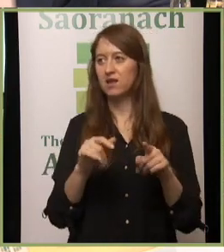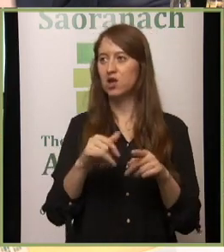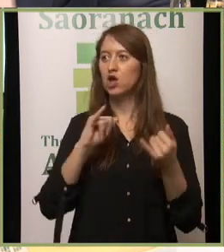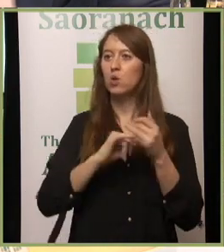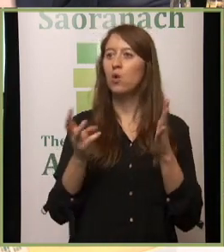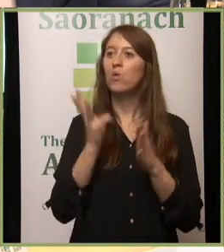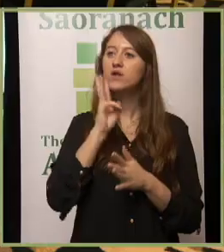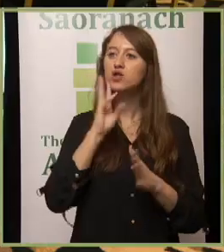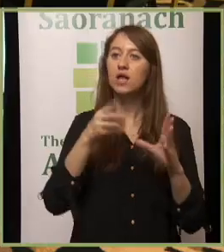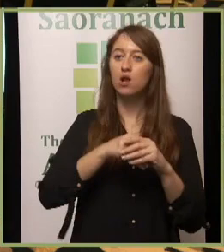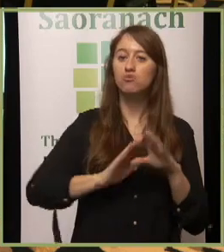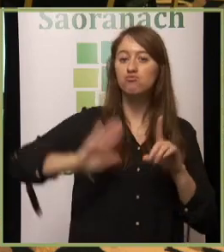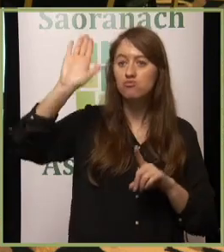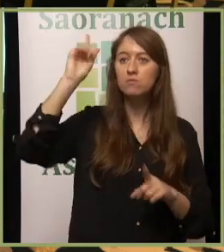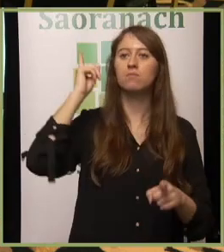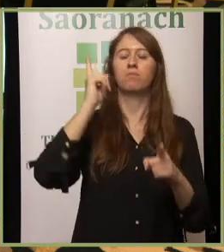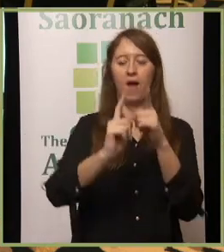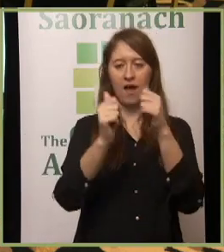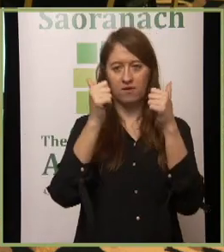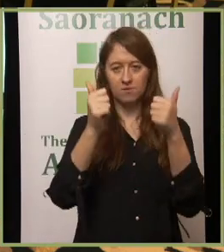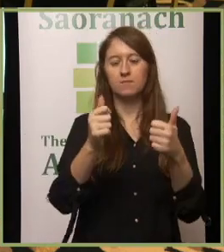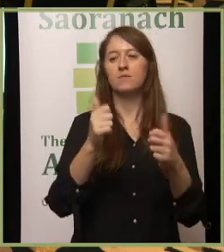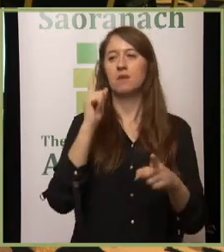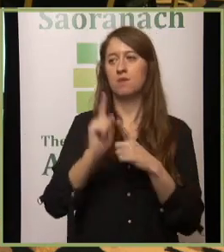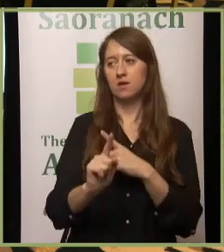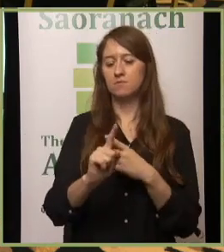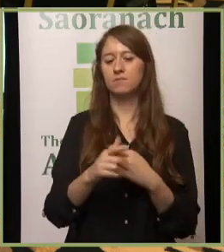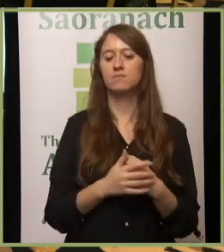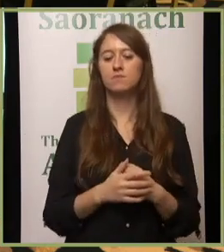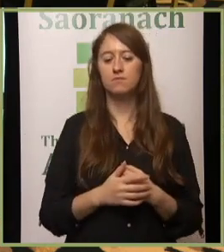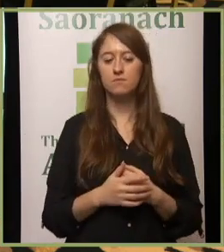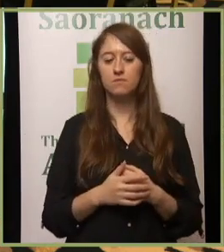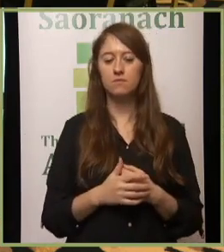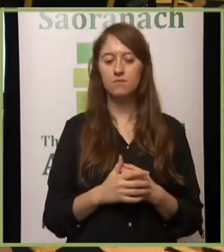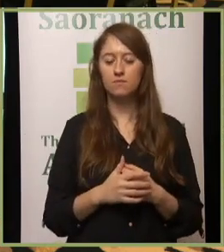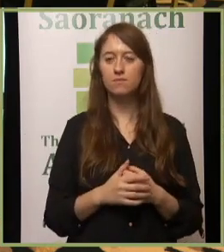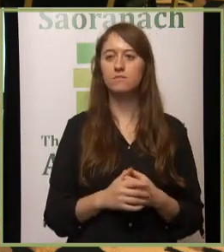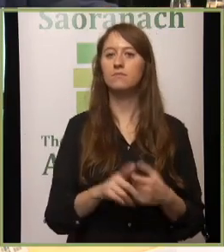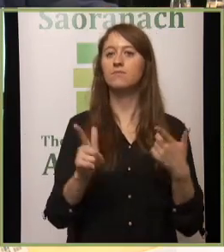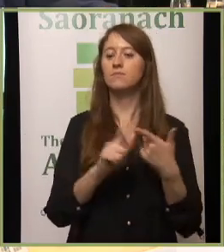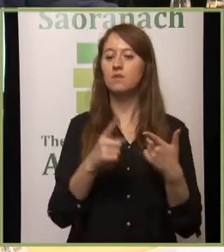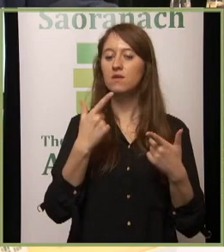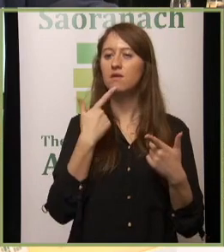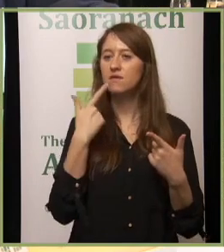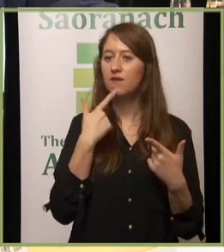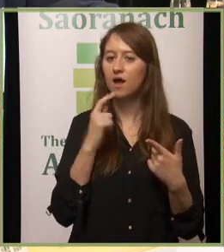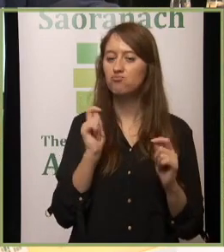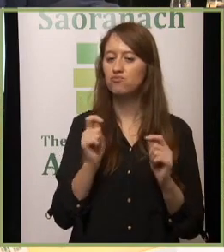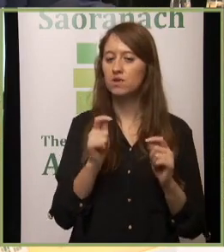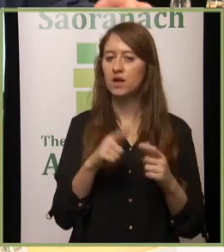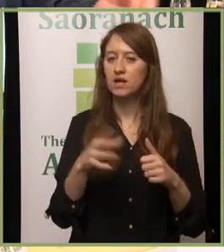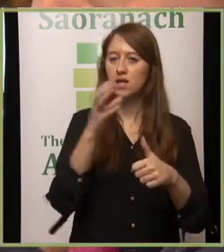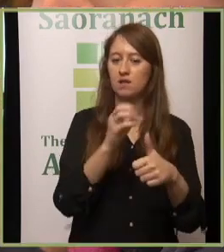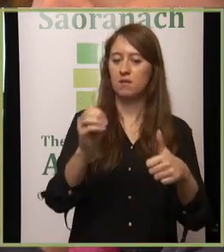specifically, please raise your hand. Thank you. So use of pesticides reduced, okay. And the specification